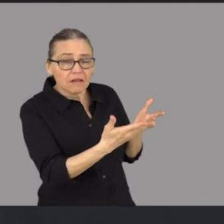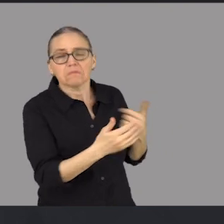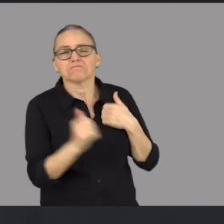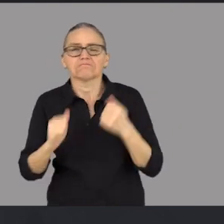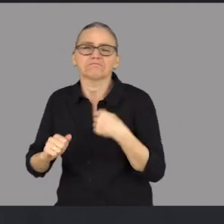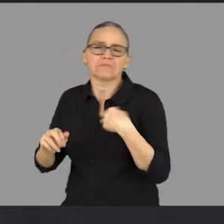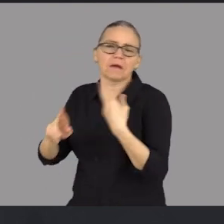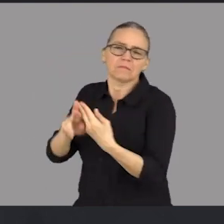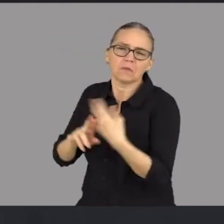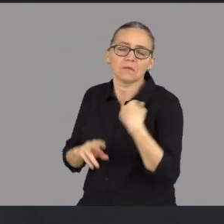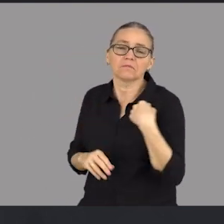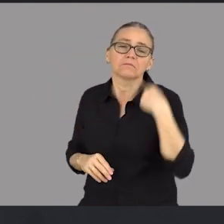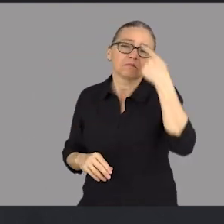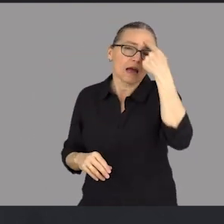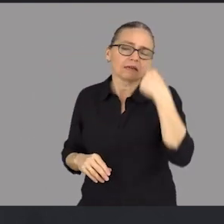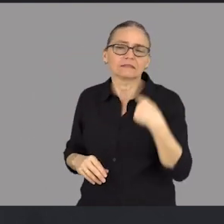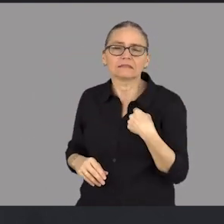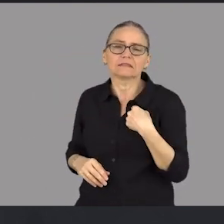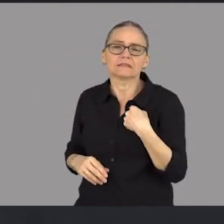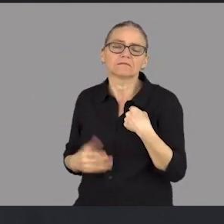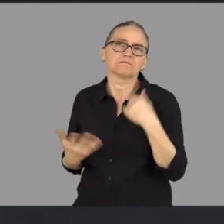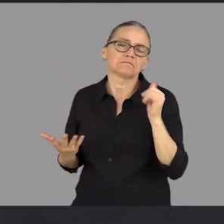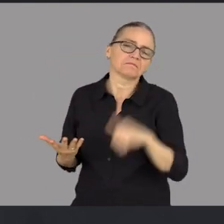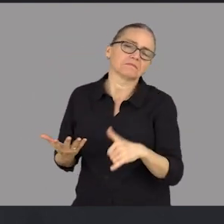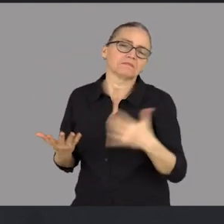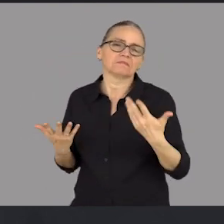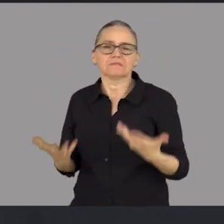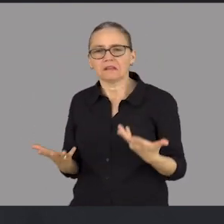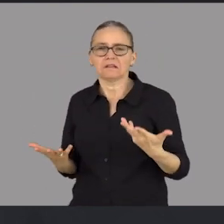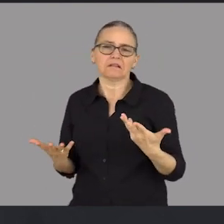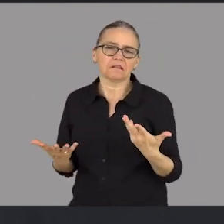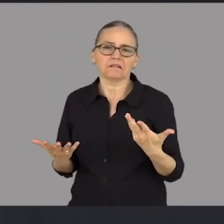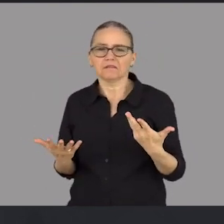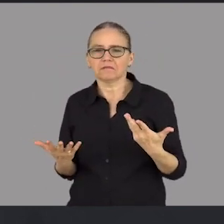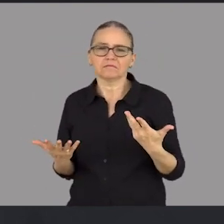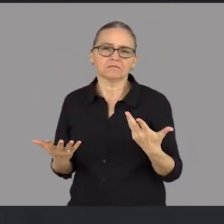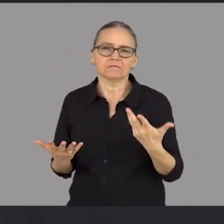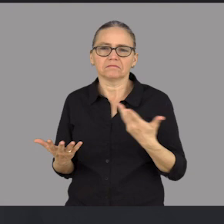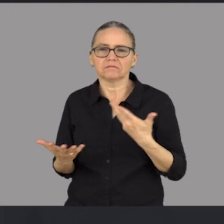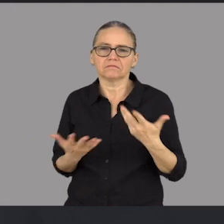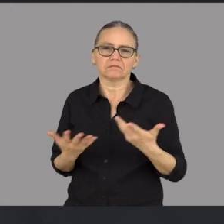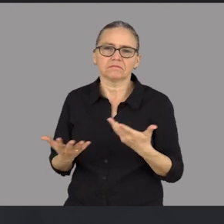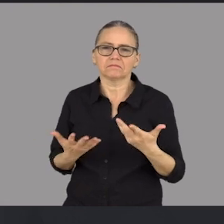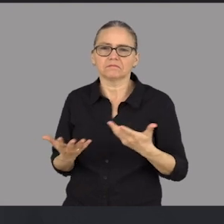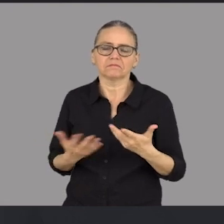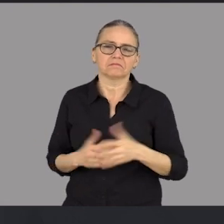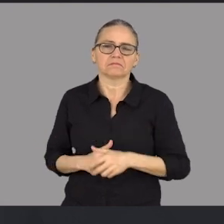the individuals we support? Any tips there, Tanya or Dave?